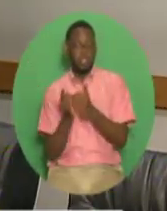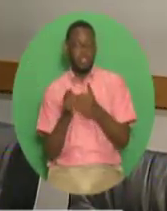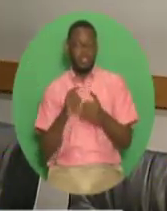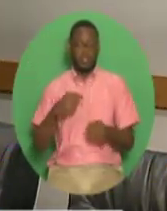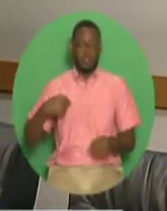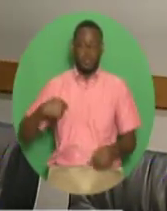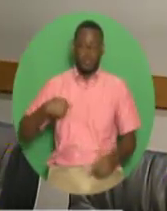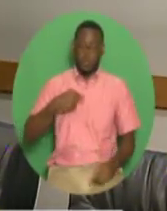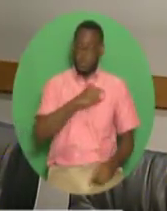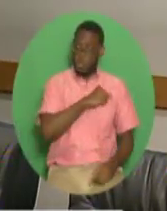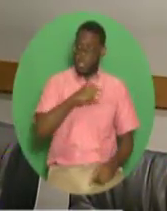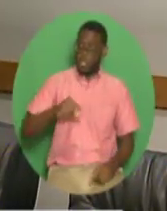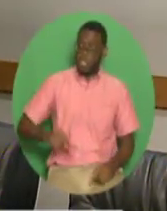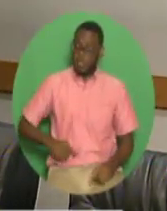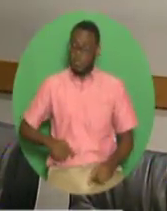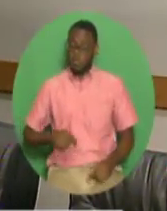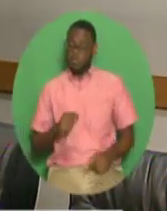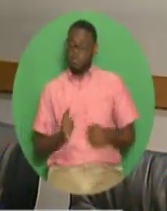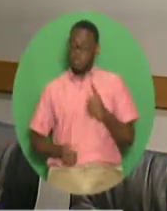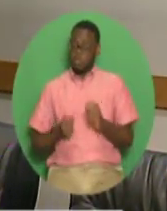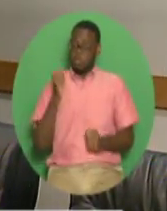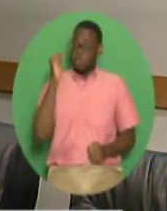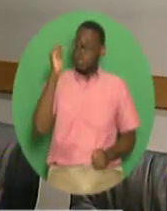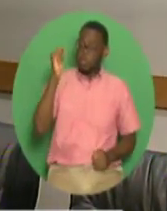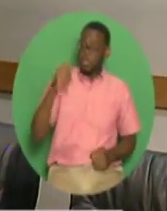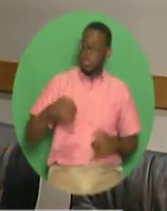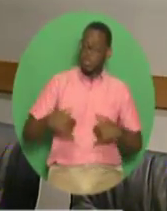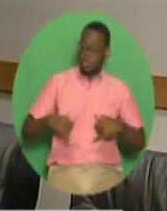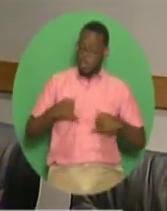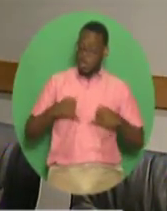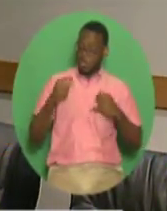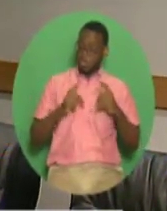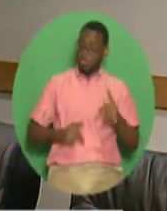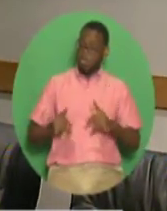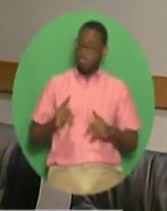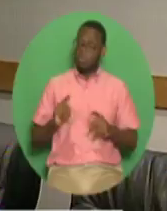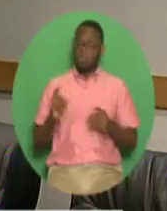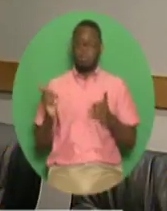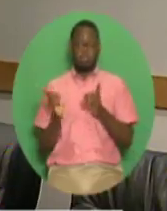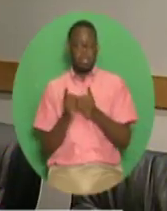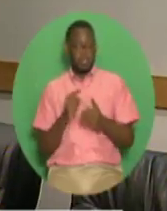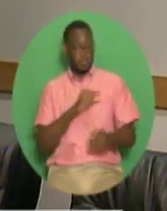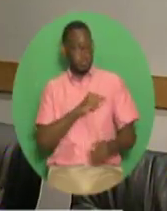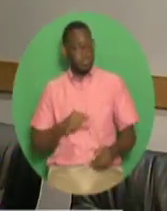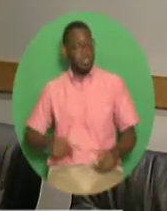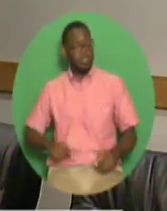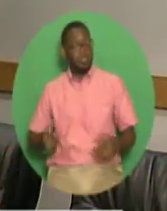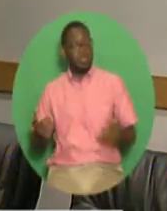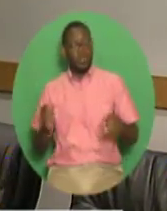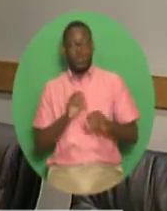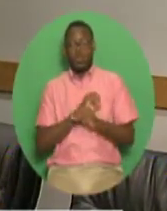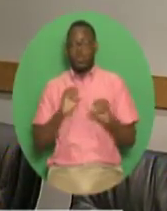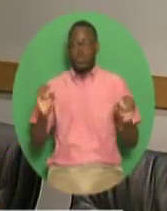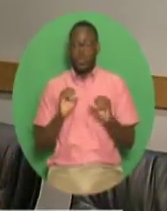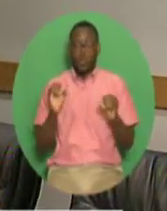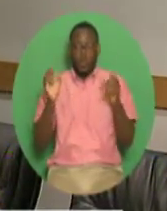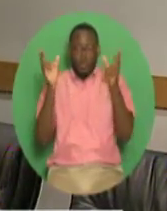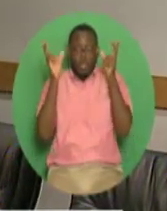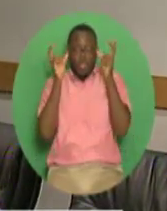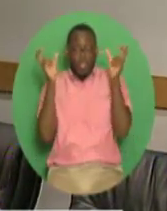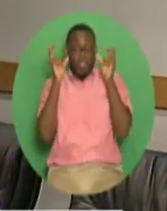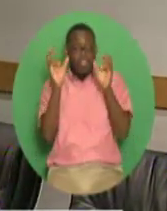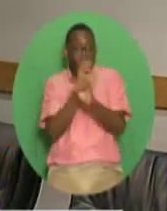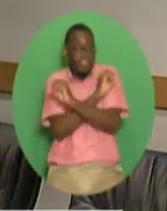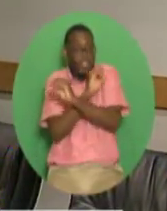all paid for by the Commonwealth. We don't hear about those positive things that young people are doing. In between there, we have programs at the Presto